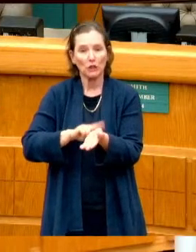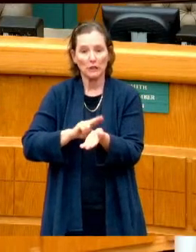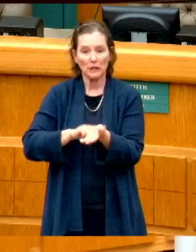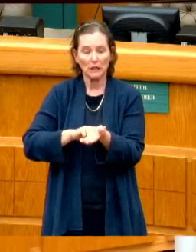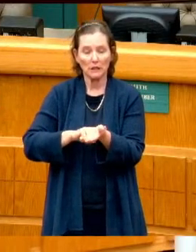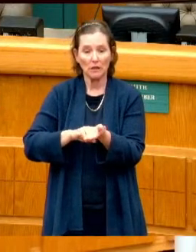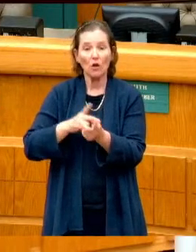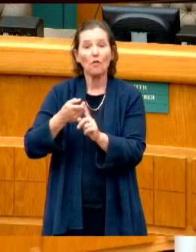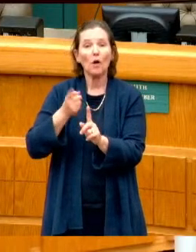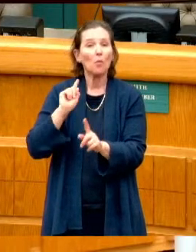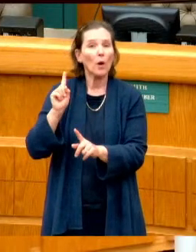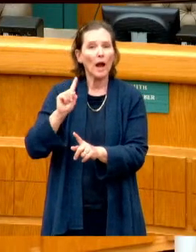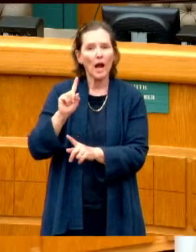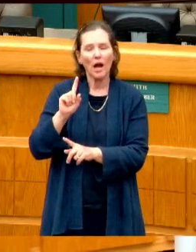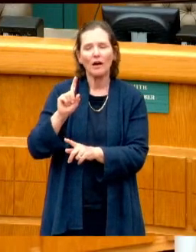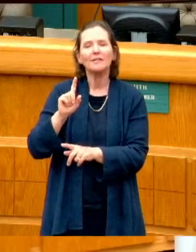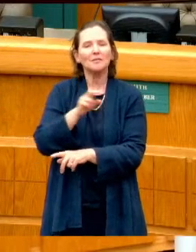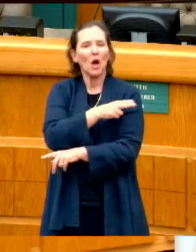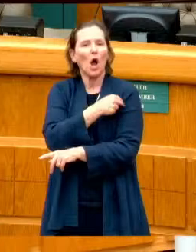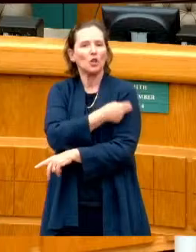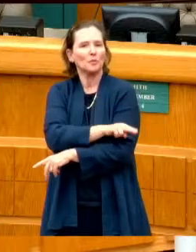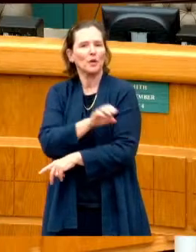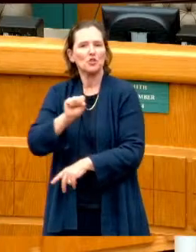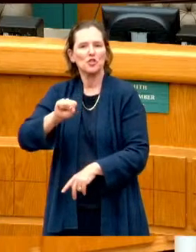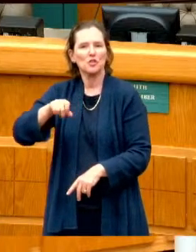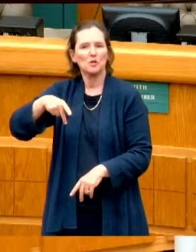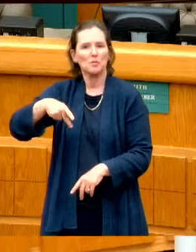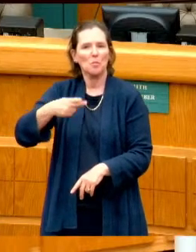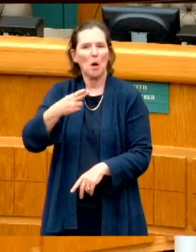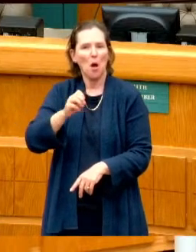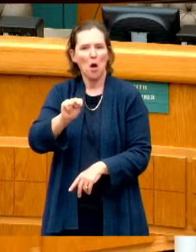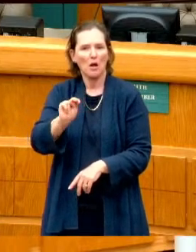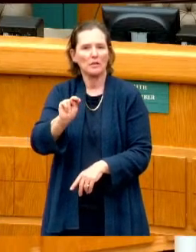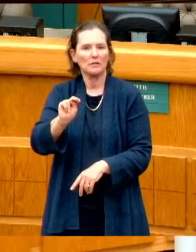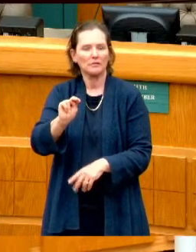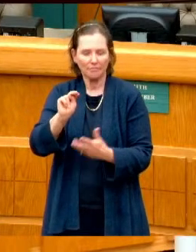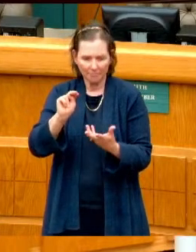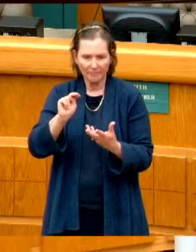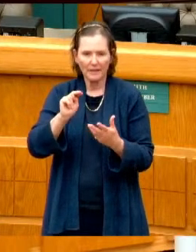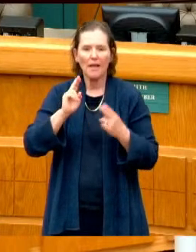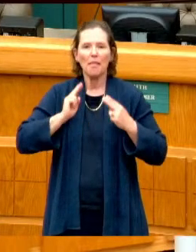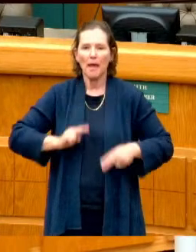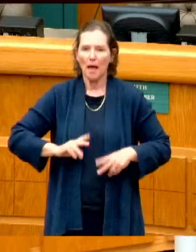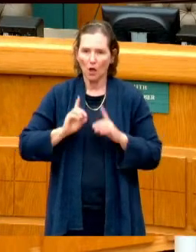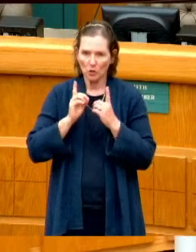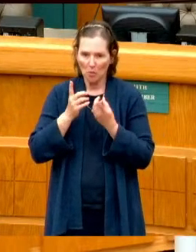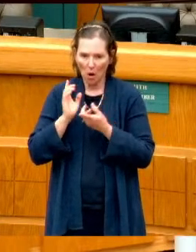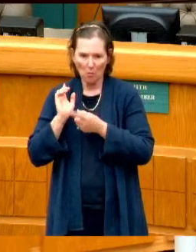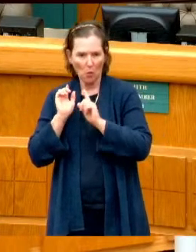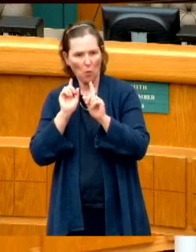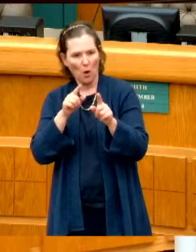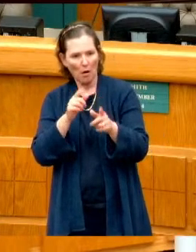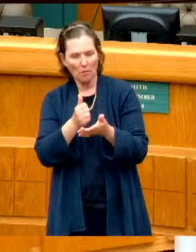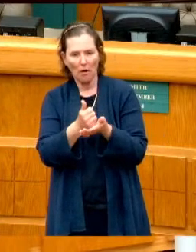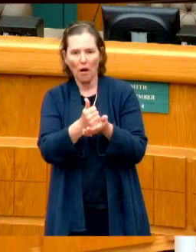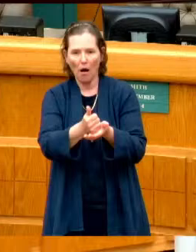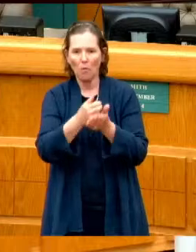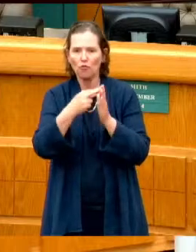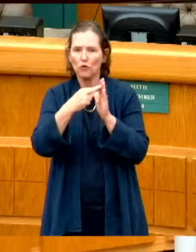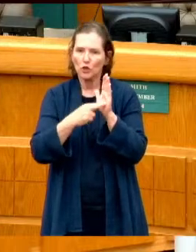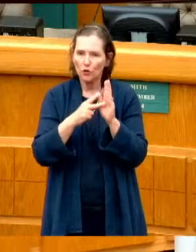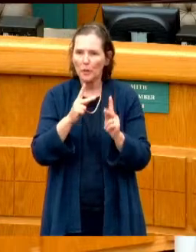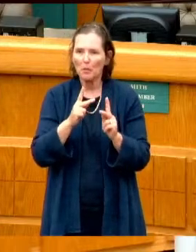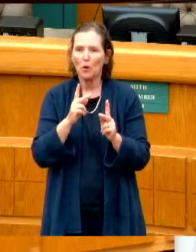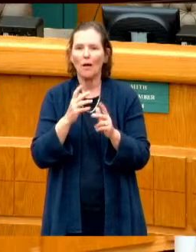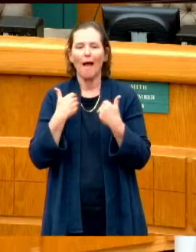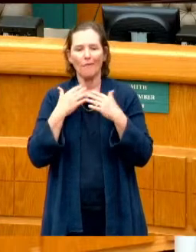Christi Spawn. Nueces County brought the team out to help with logistics, to register patients, and to keep those lines moving. And I want